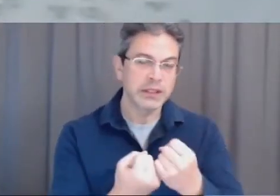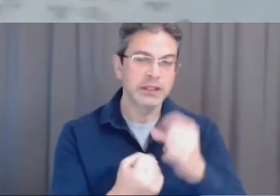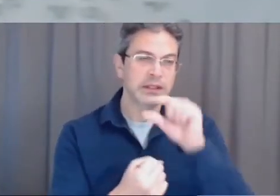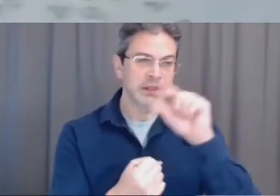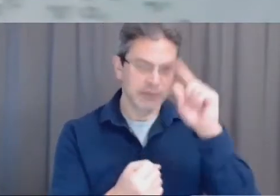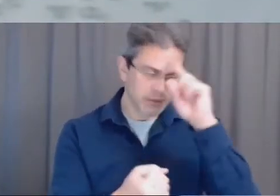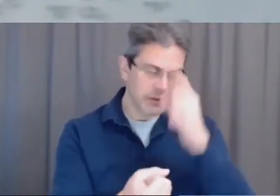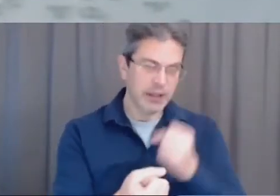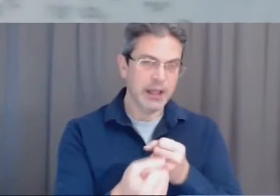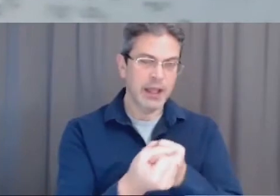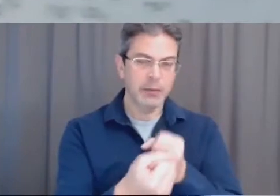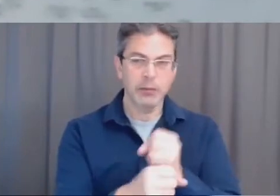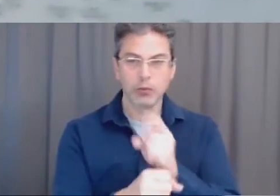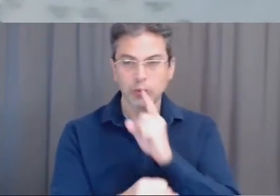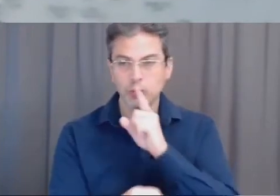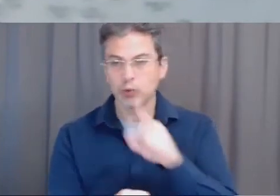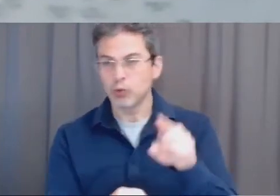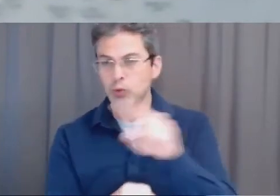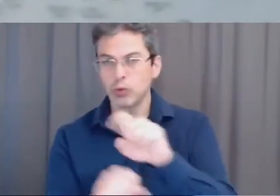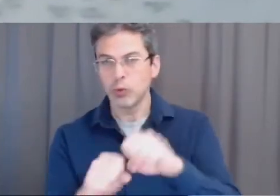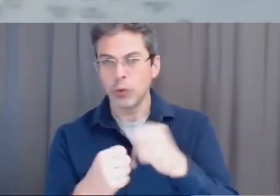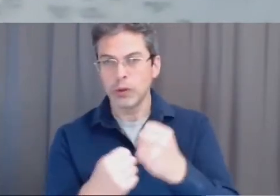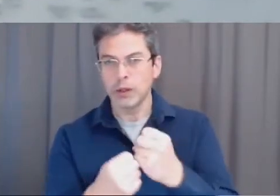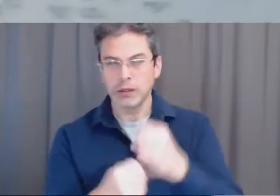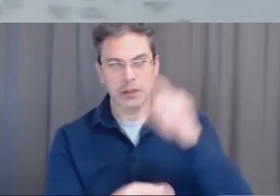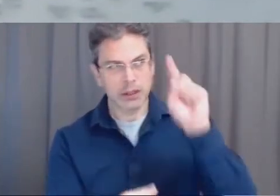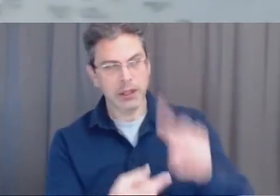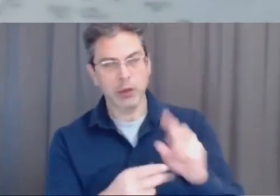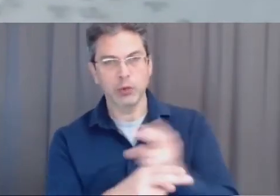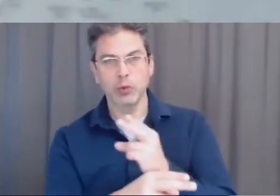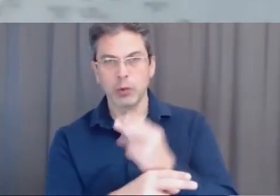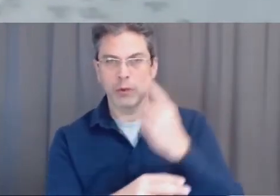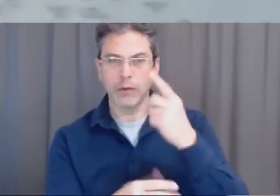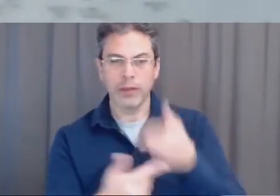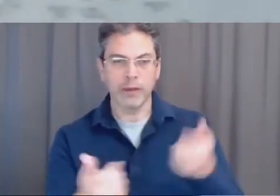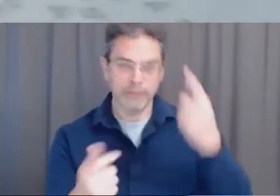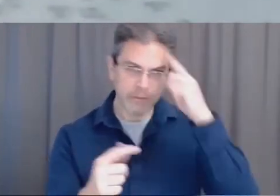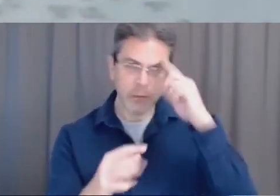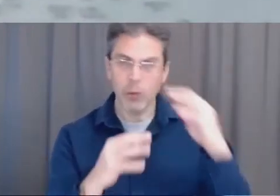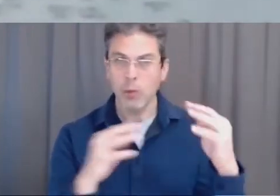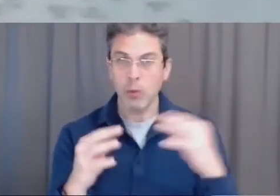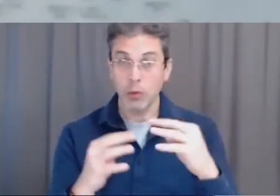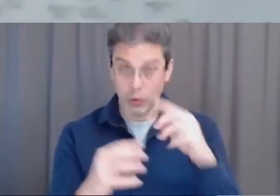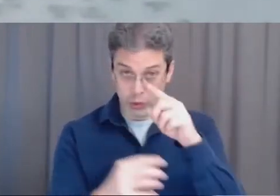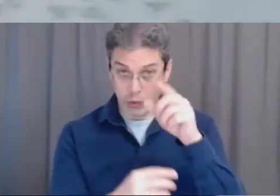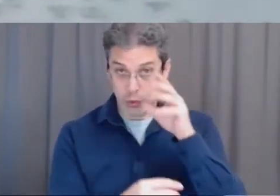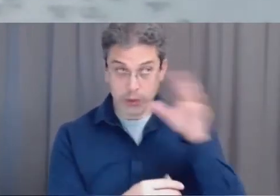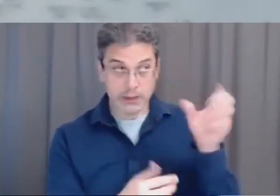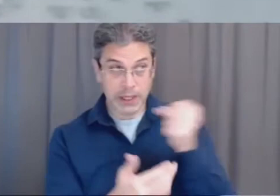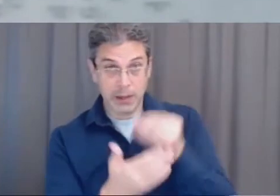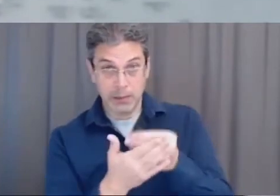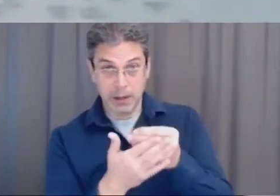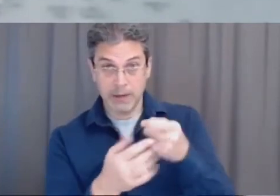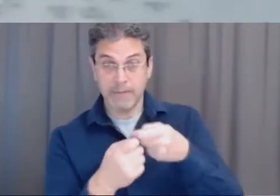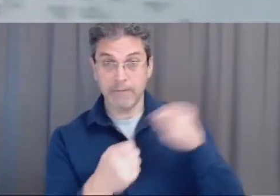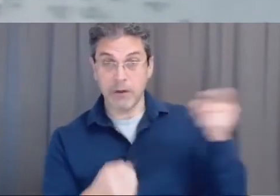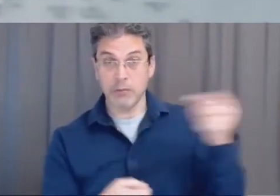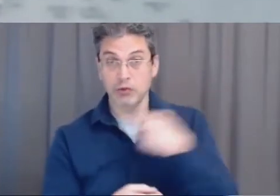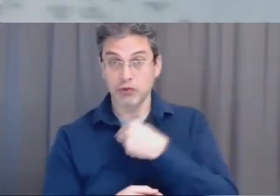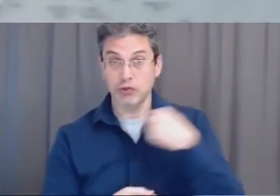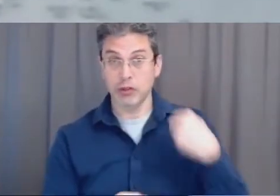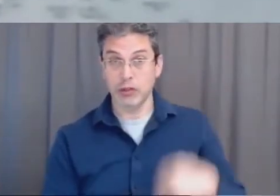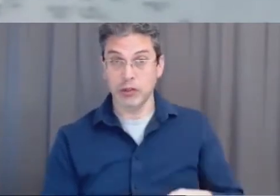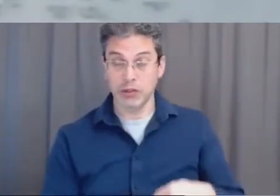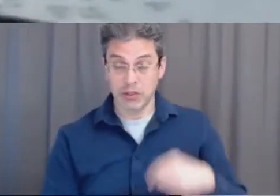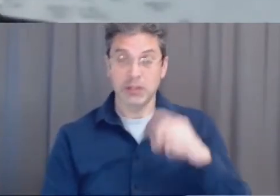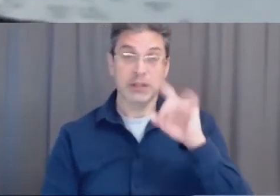help the work of civil society? Would you take money from China? This was a very direct question that was asked of various partners of ours domestically